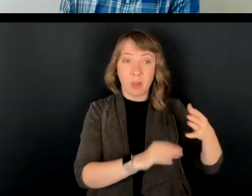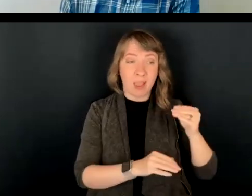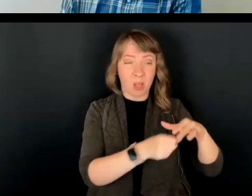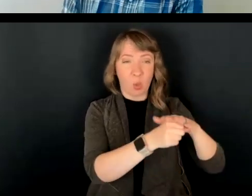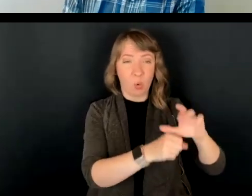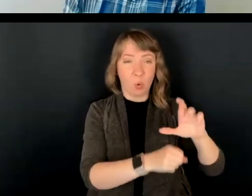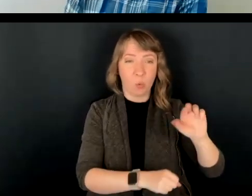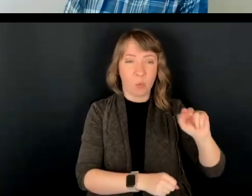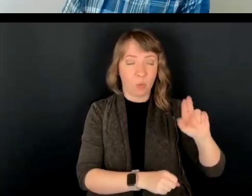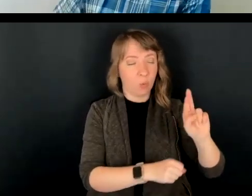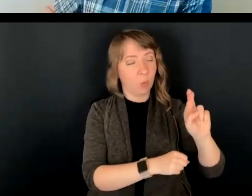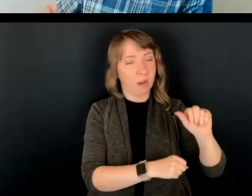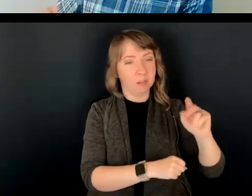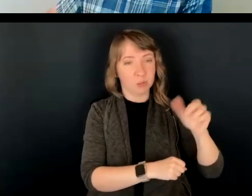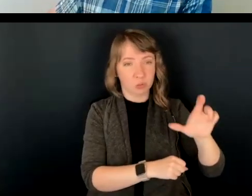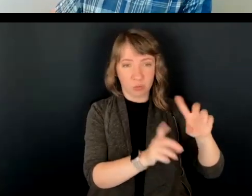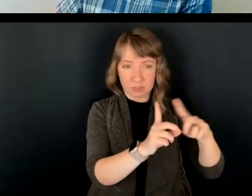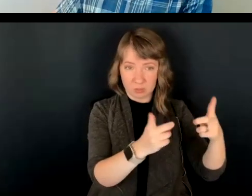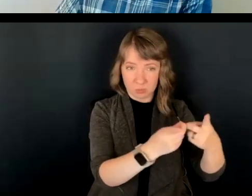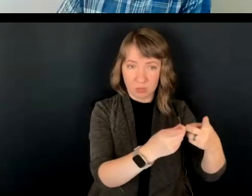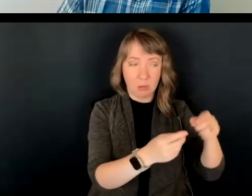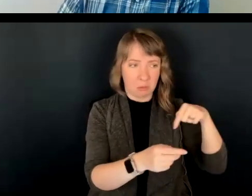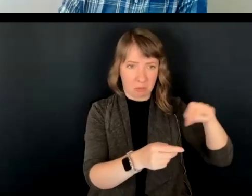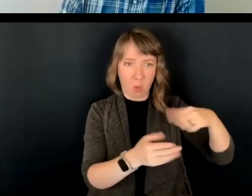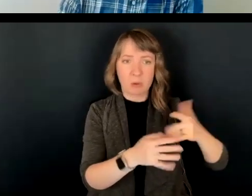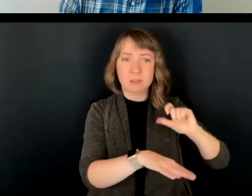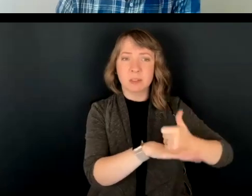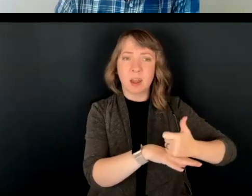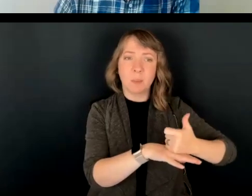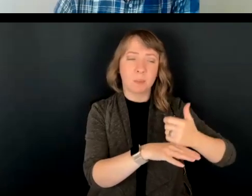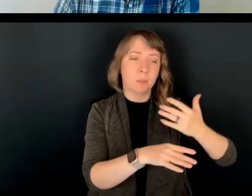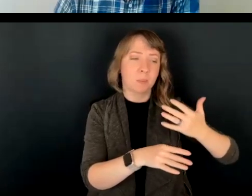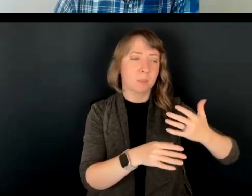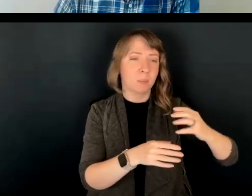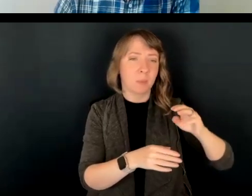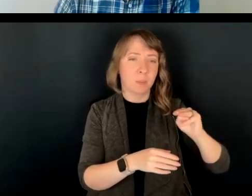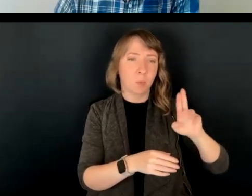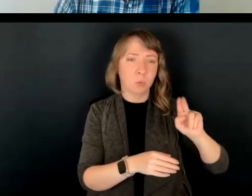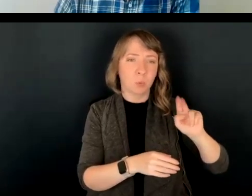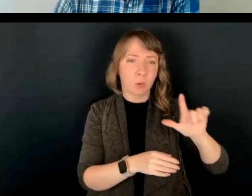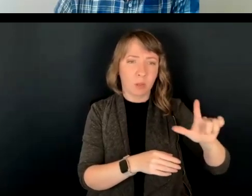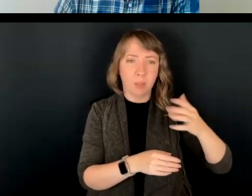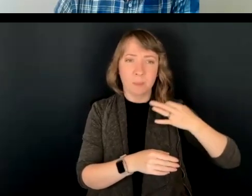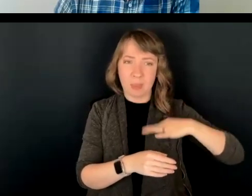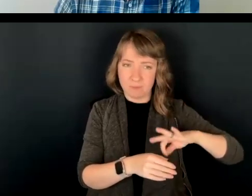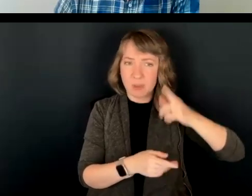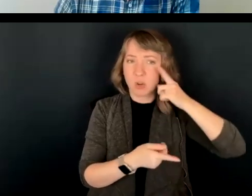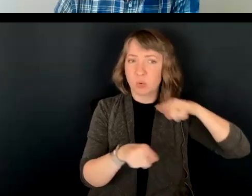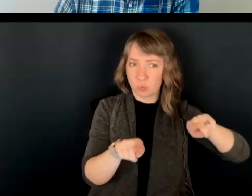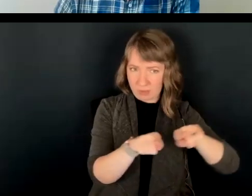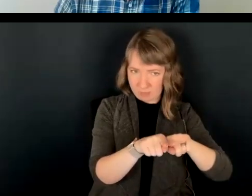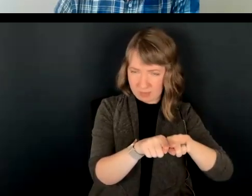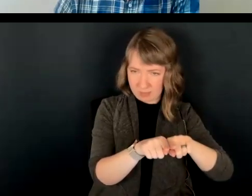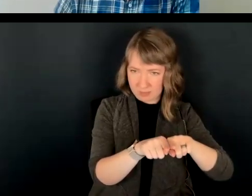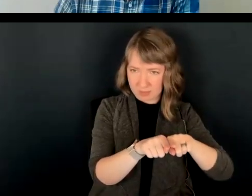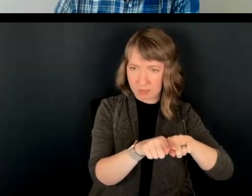in setting up a mutual benefit agreement using this Forest Service manual provision covering the management of